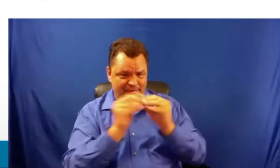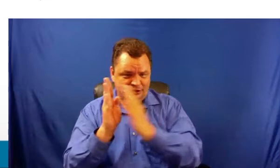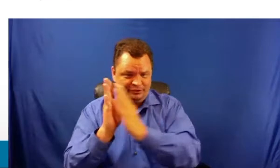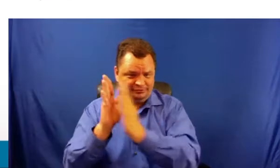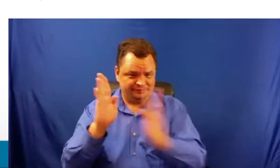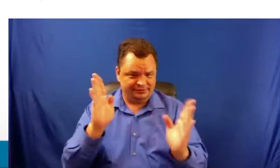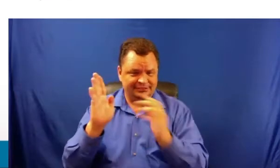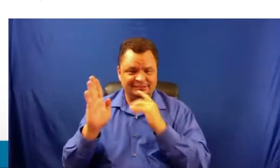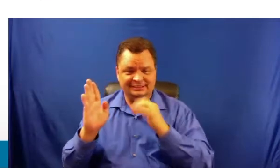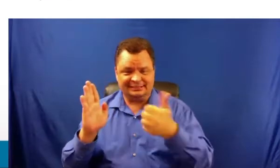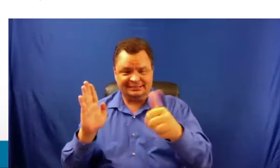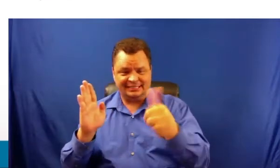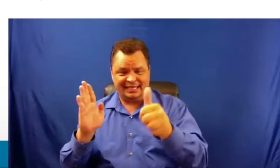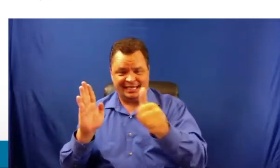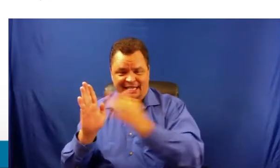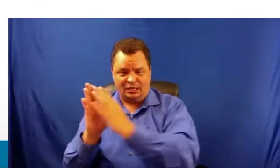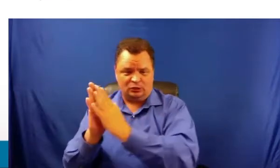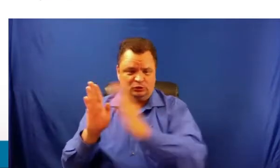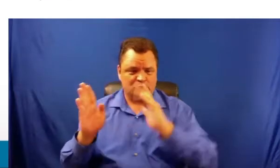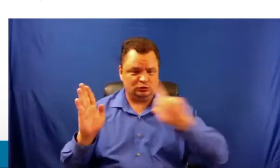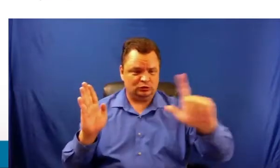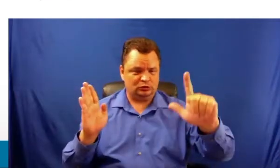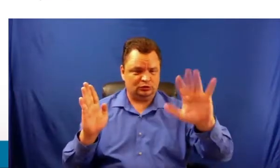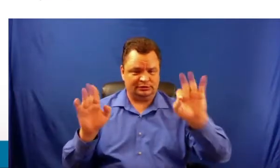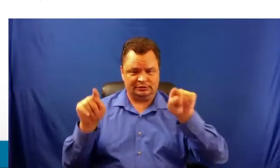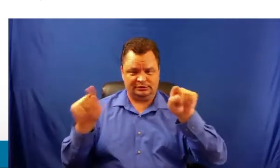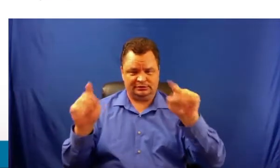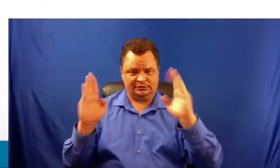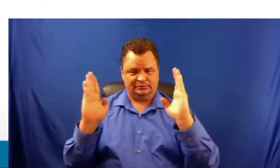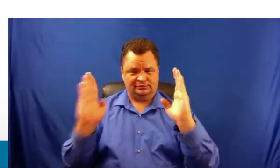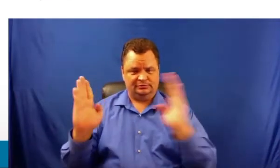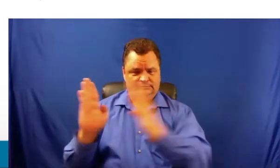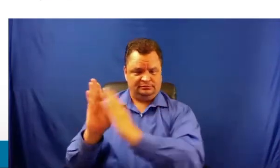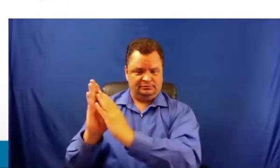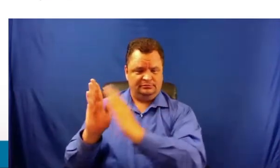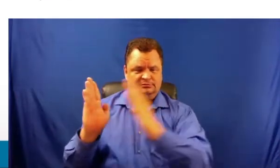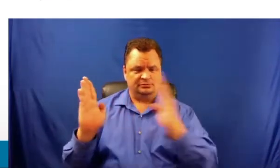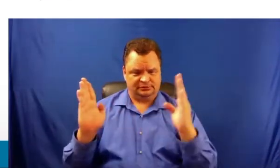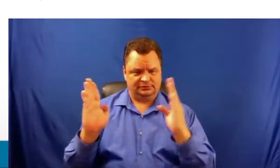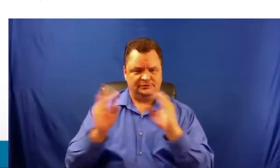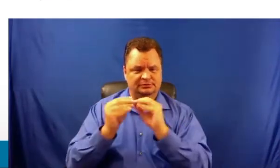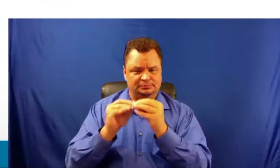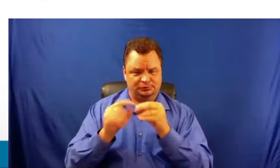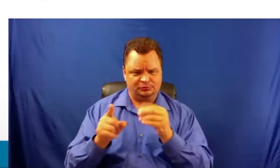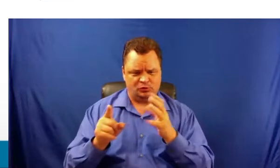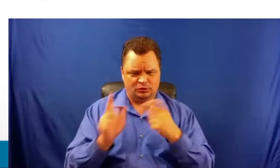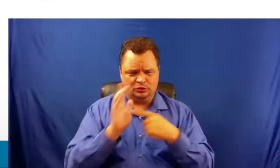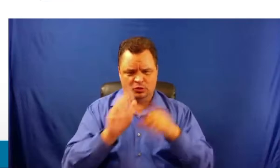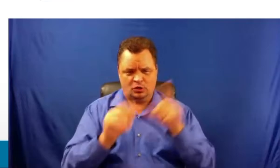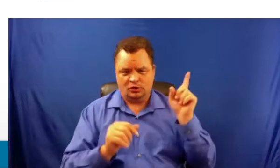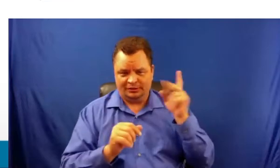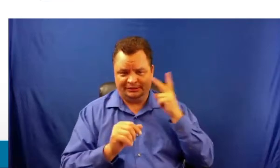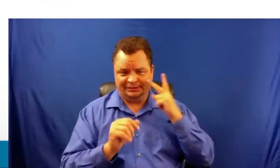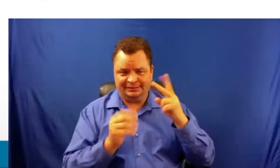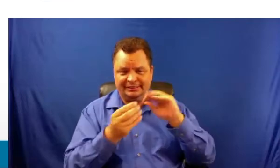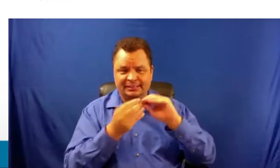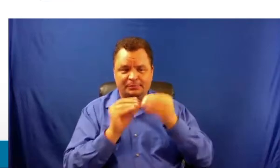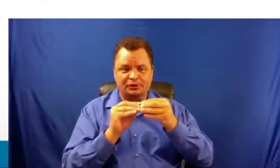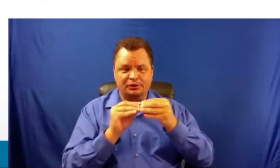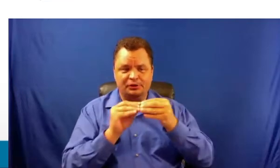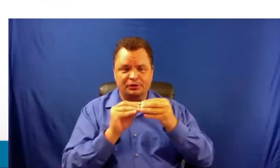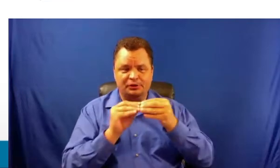Absolutely. And I would like to say one thing as we get ready to proceed here, and that is that this fifth wave is really due to